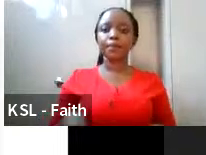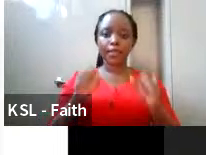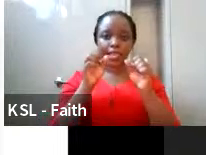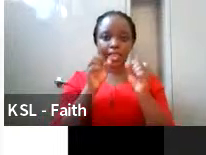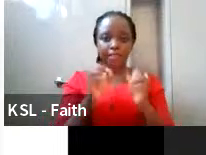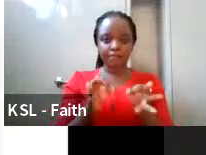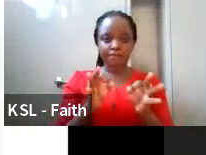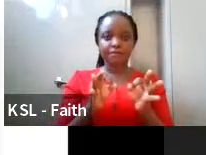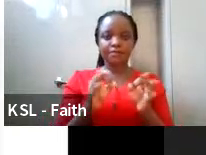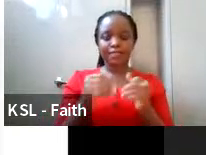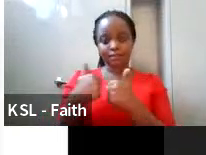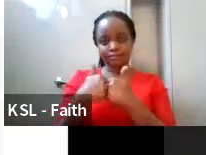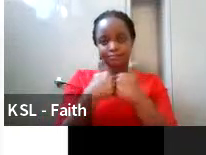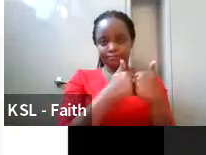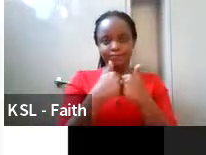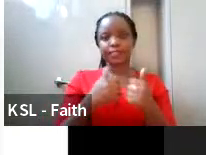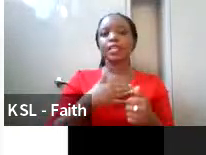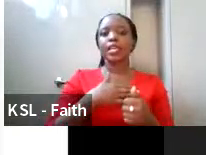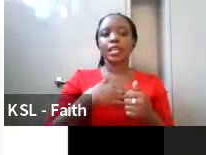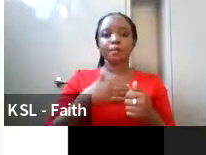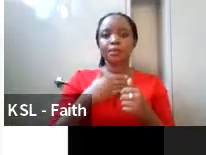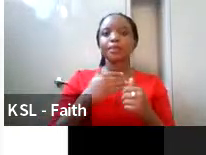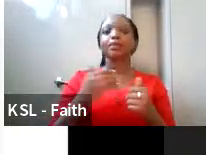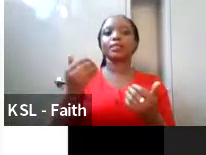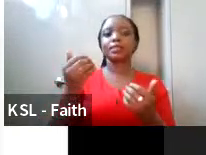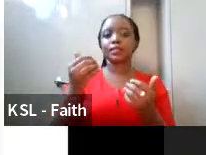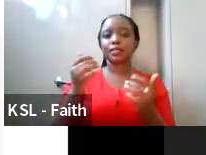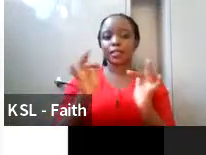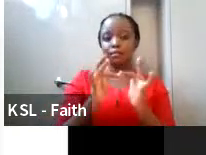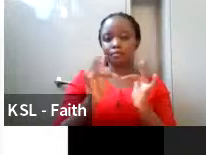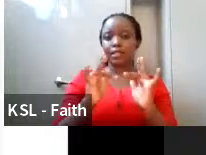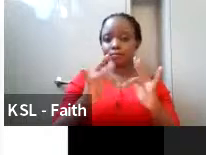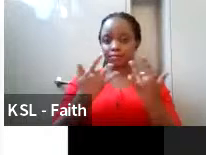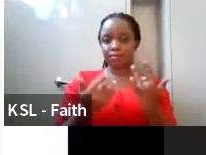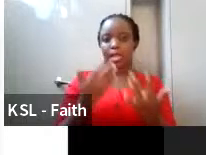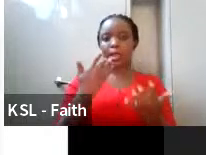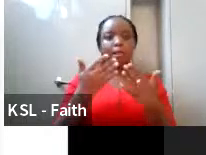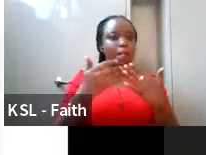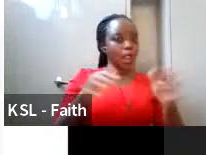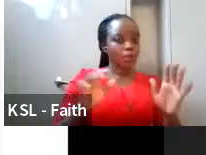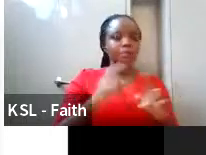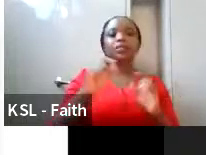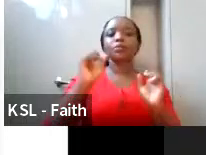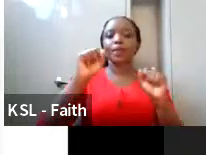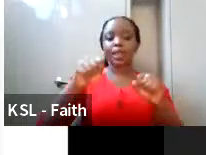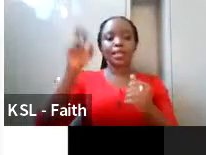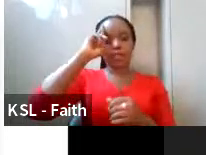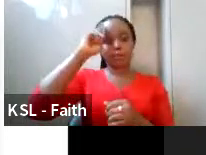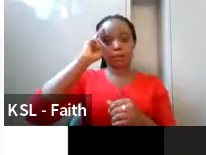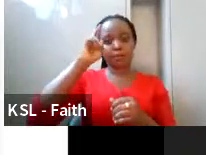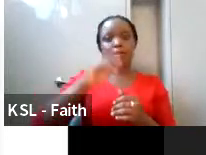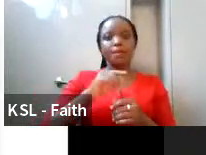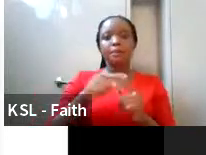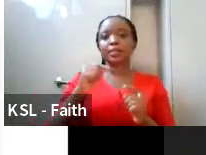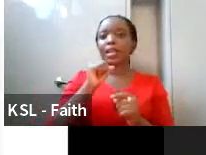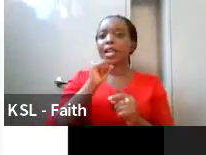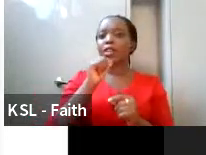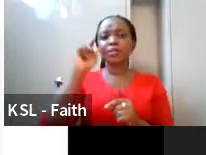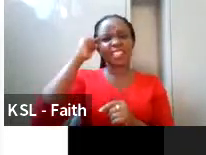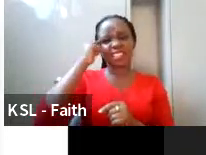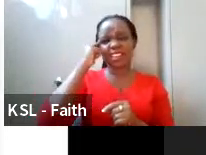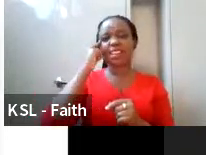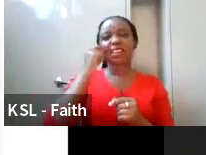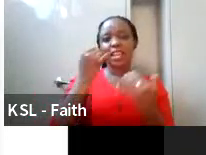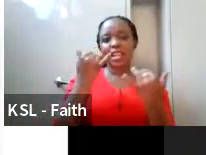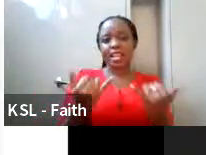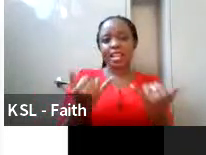just kindly just email us again on team support. Maybe it could have been lost somewhere, but I don't think it's now